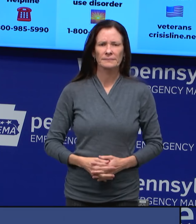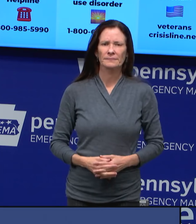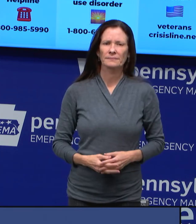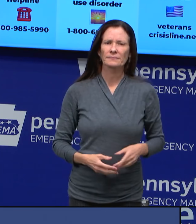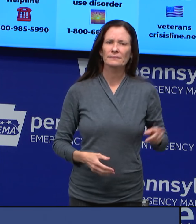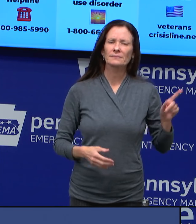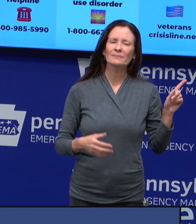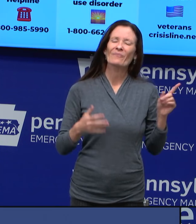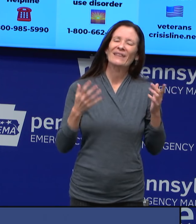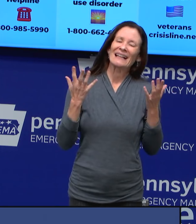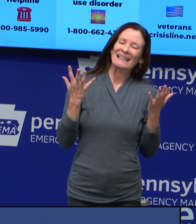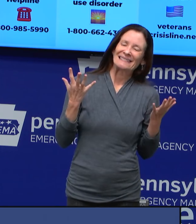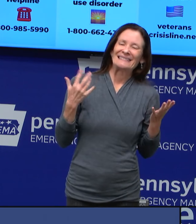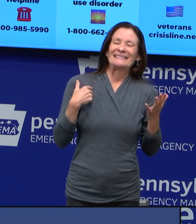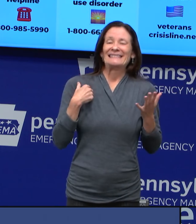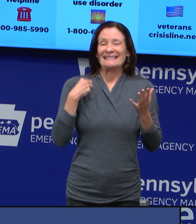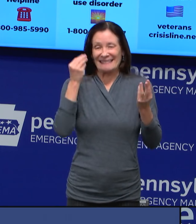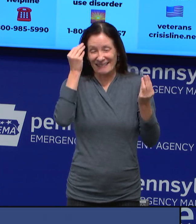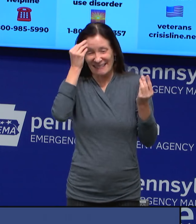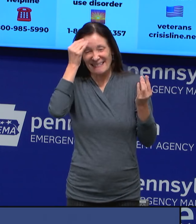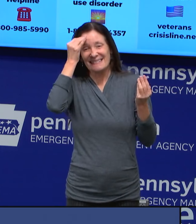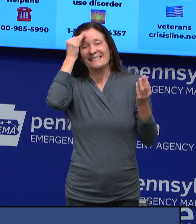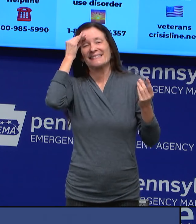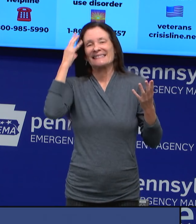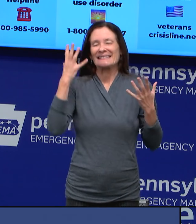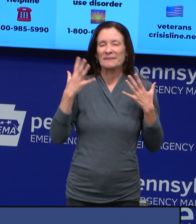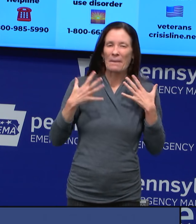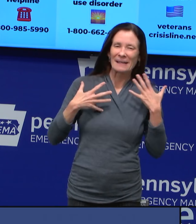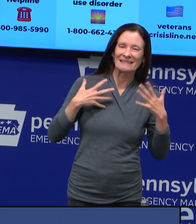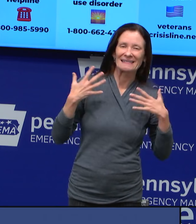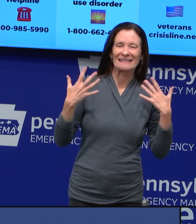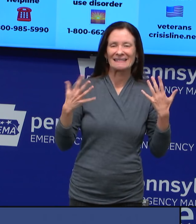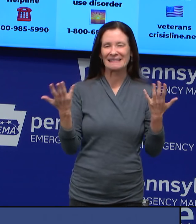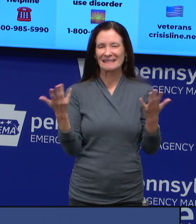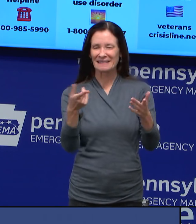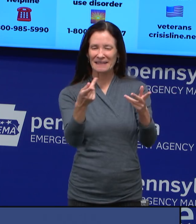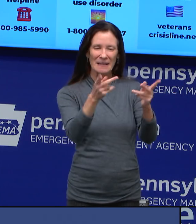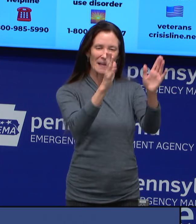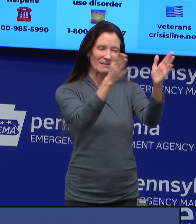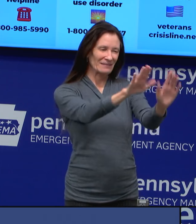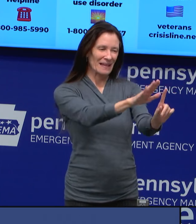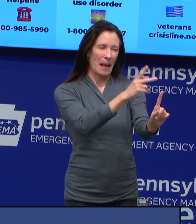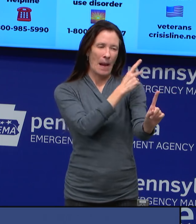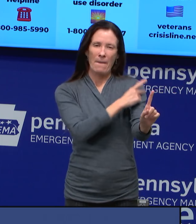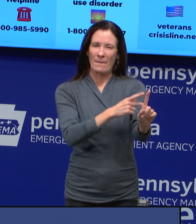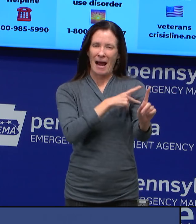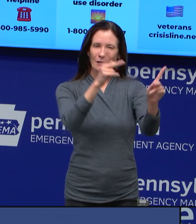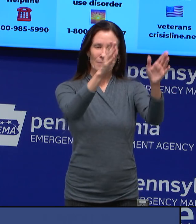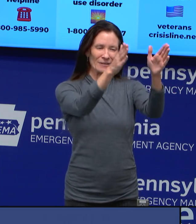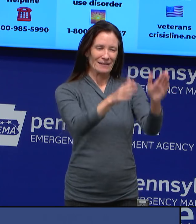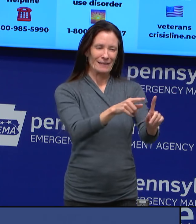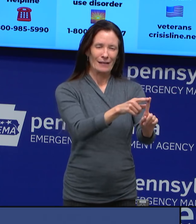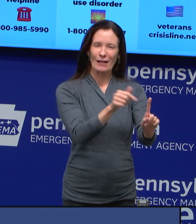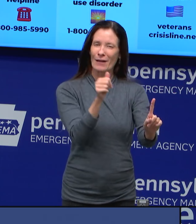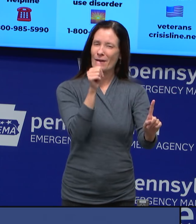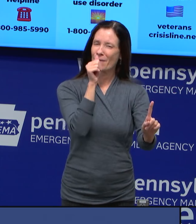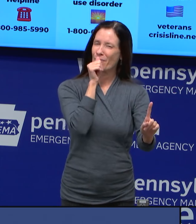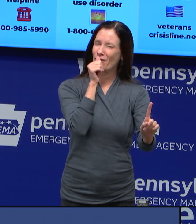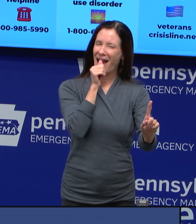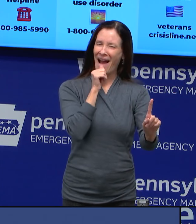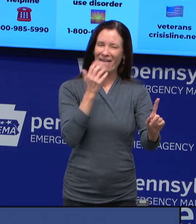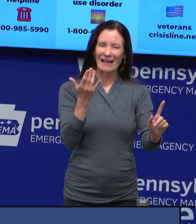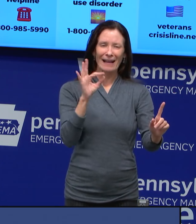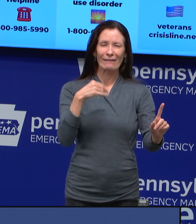and the functioning of the facility versus the people who want to know. Really, it's the responsibility of the facilities to be